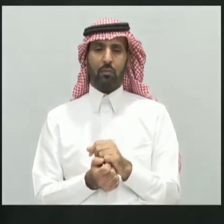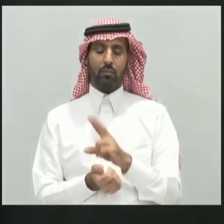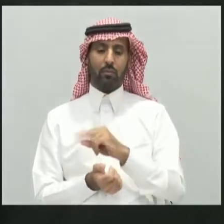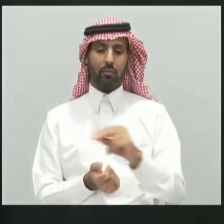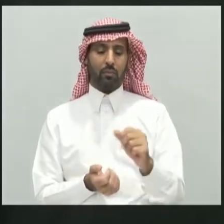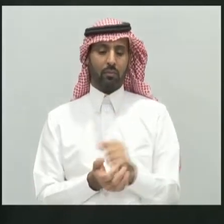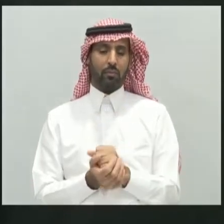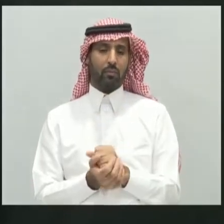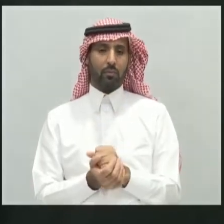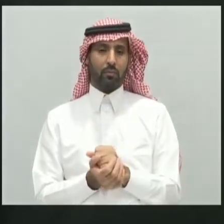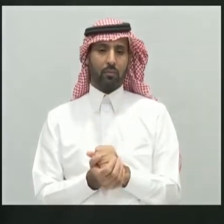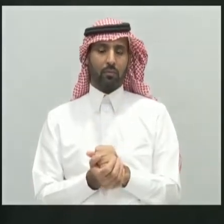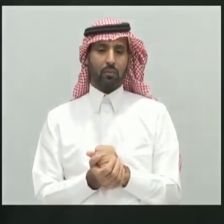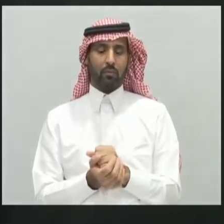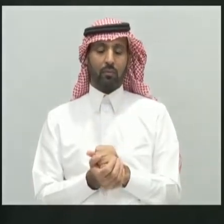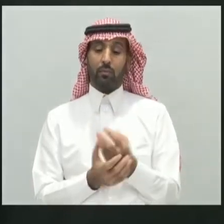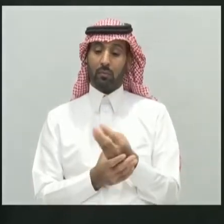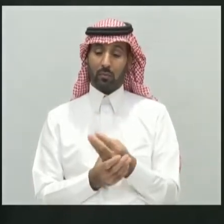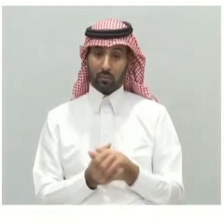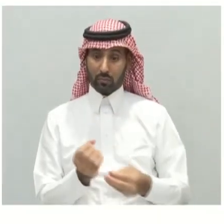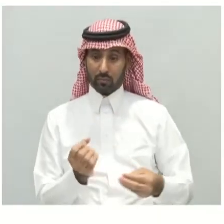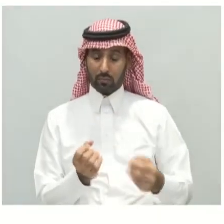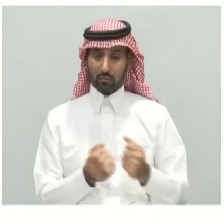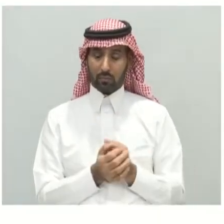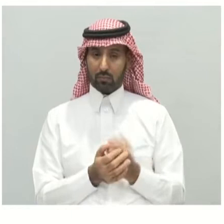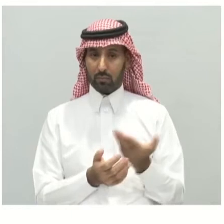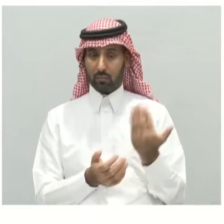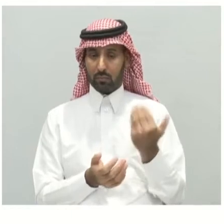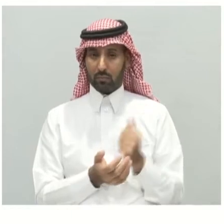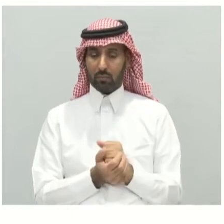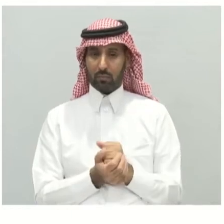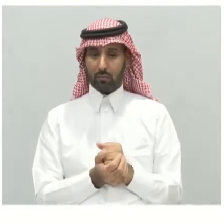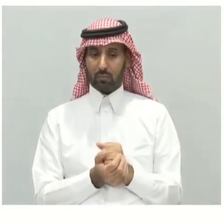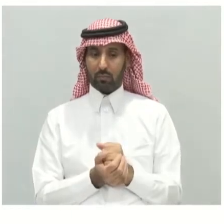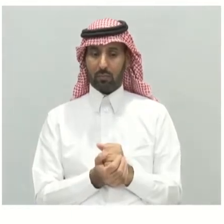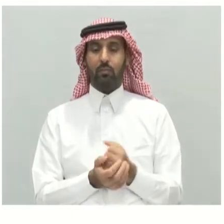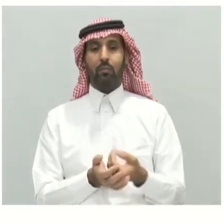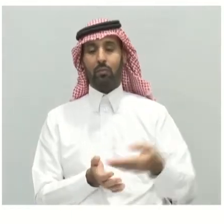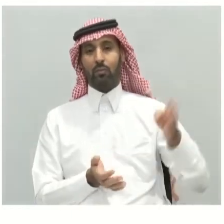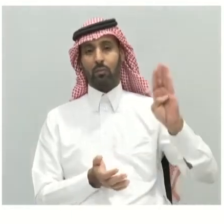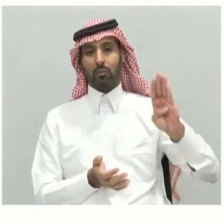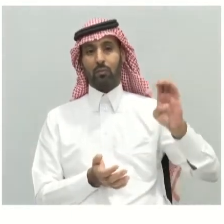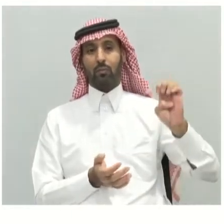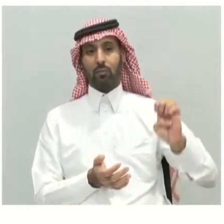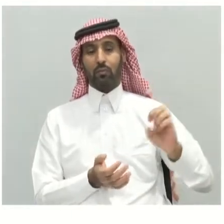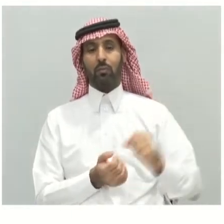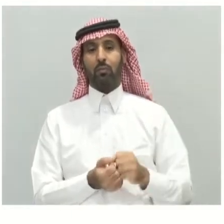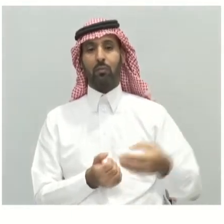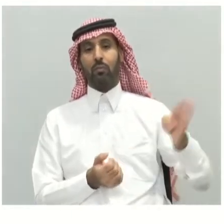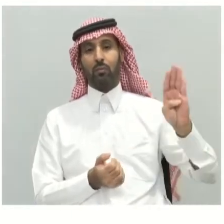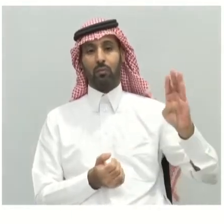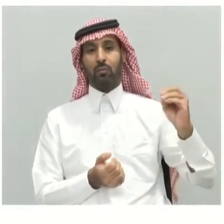here. Be born. It's in your book in the second part. Be born, okay? Be